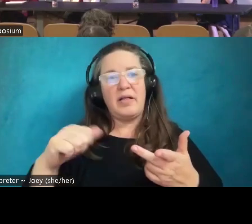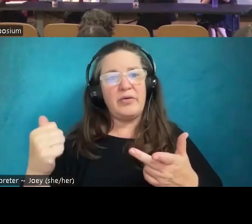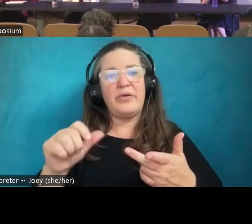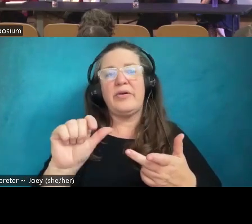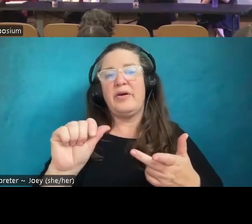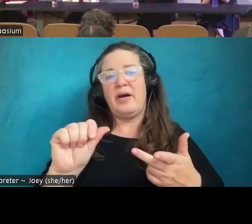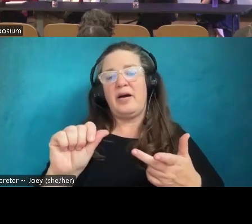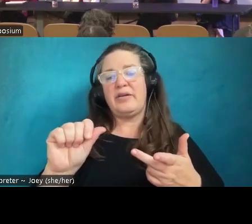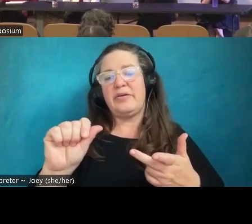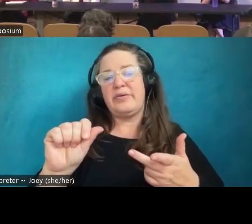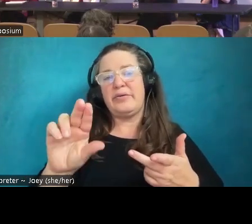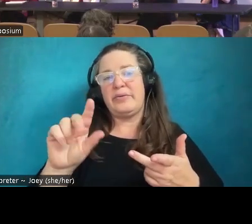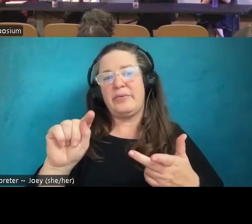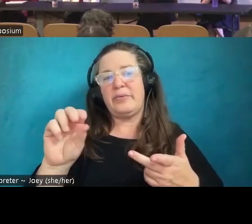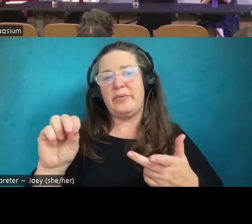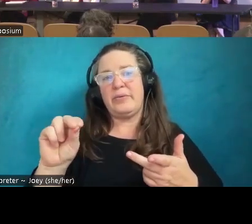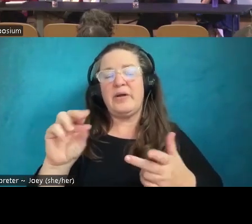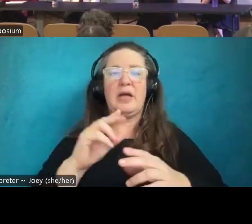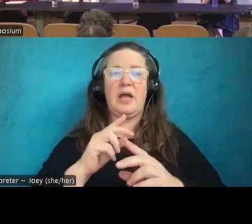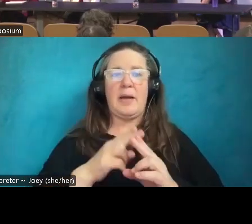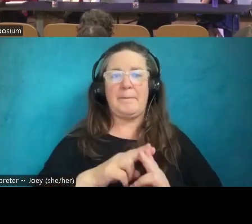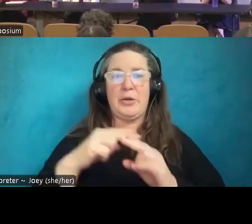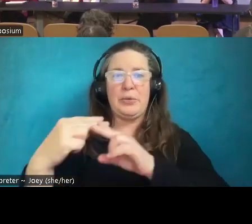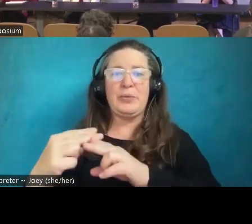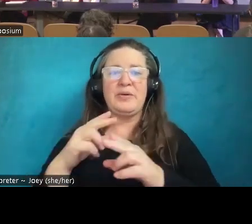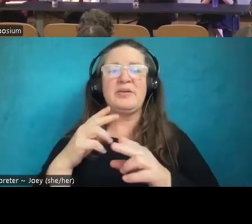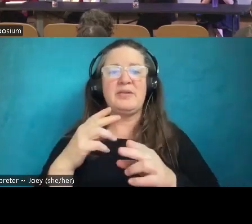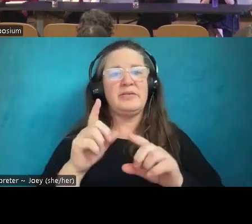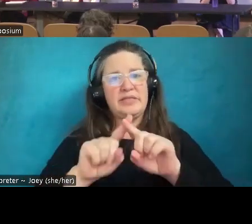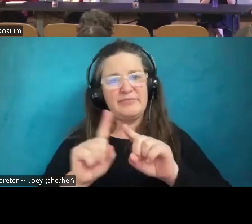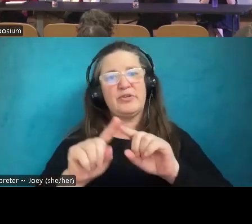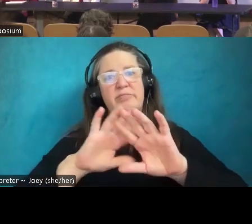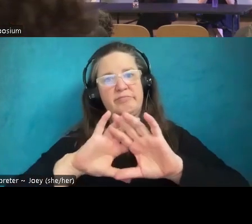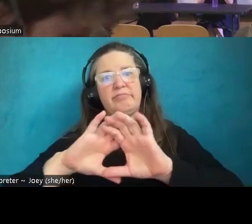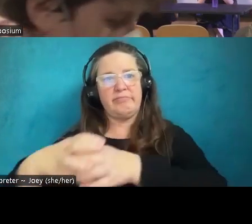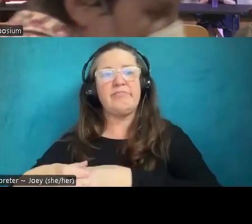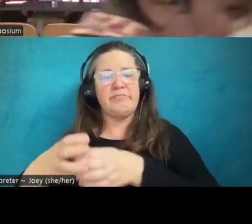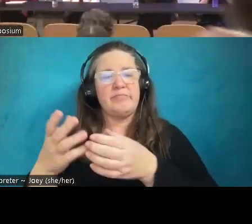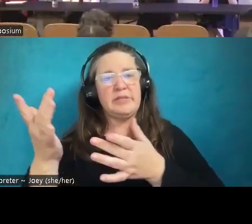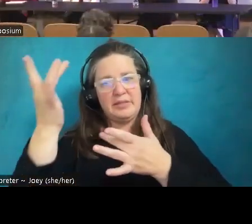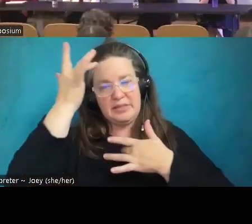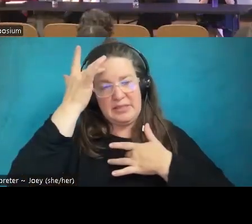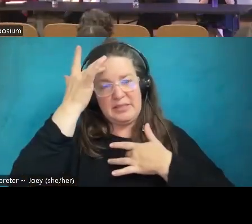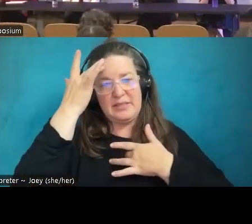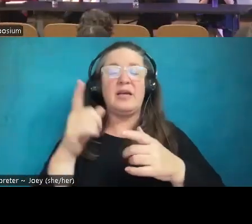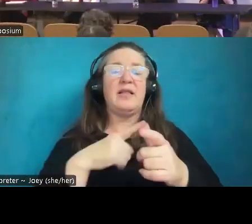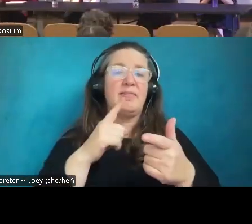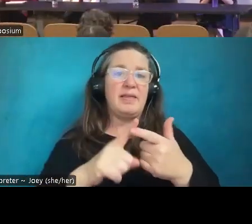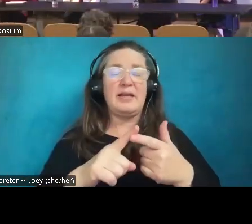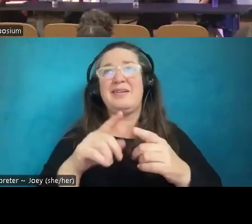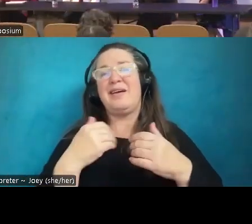there's connective tissue disease that where you can classify things like hypermobility